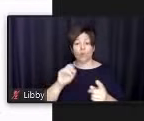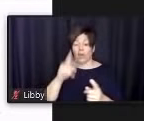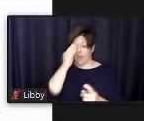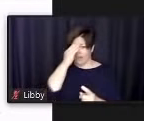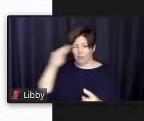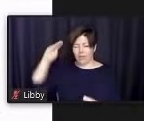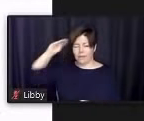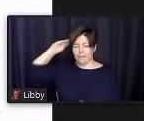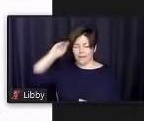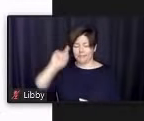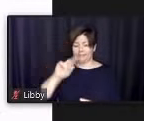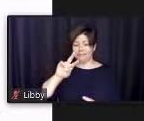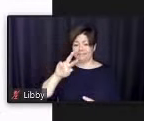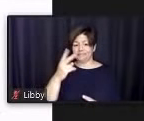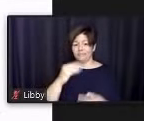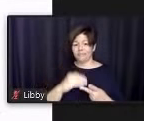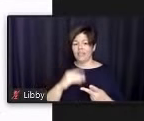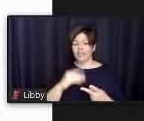So